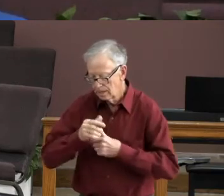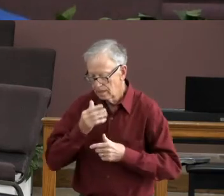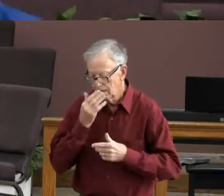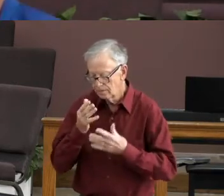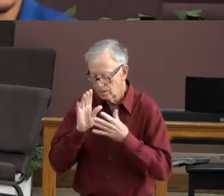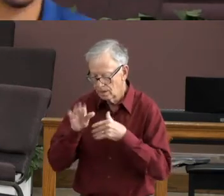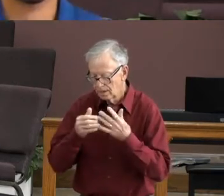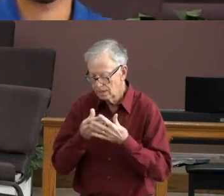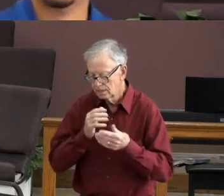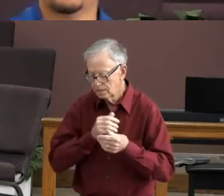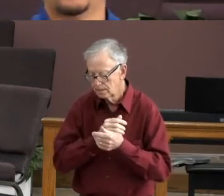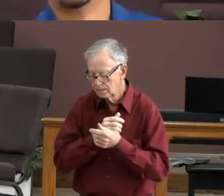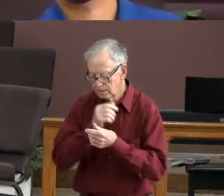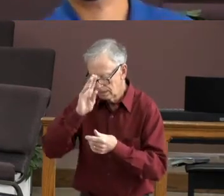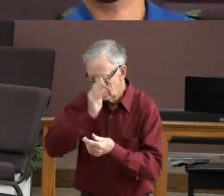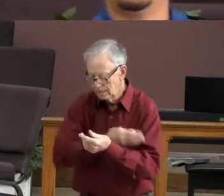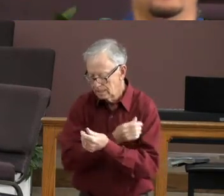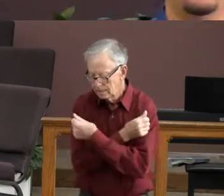Amen.